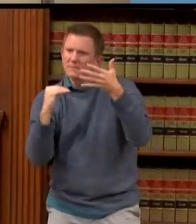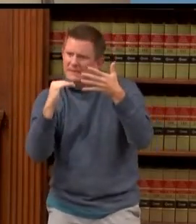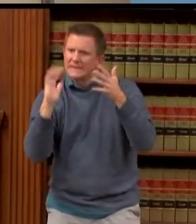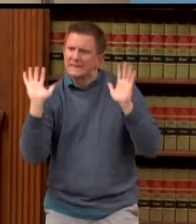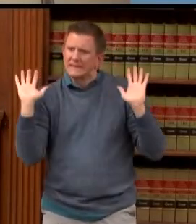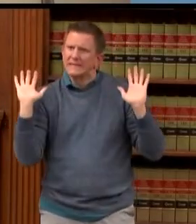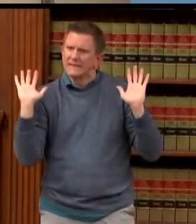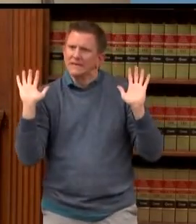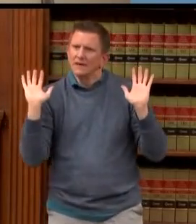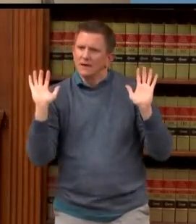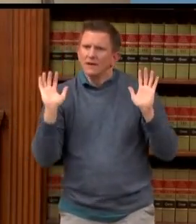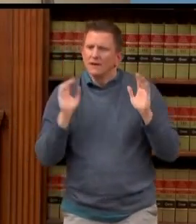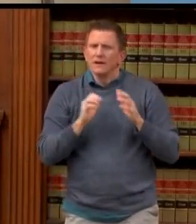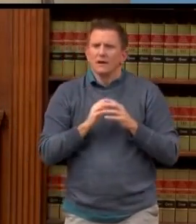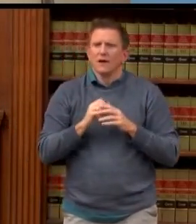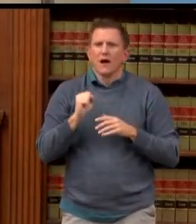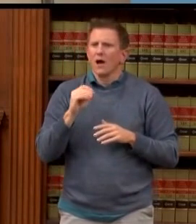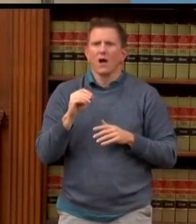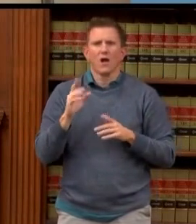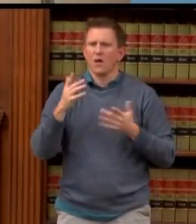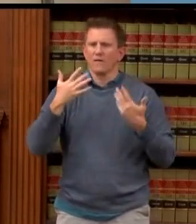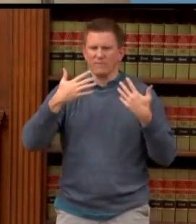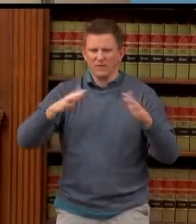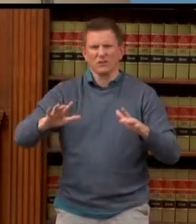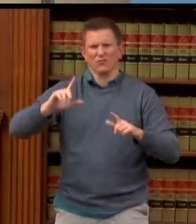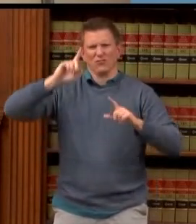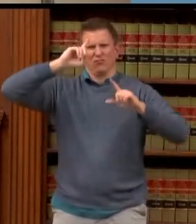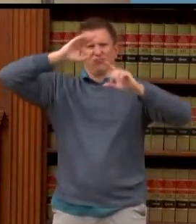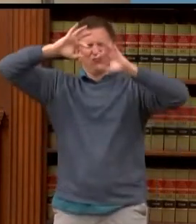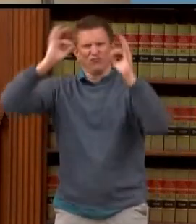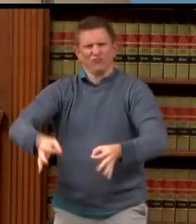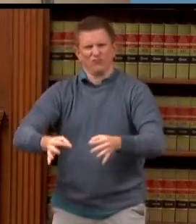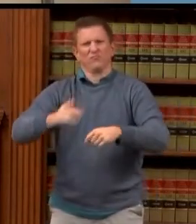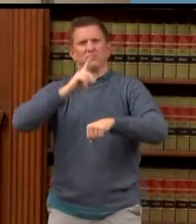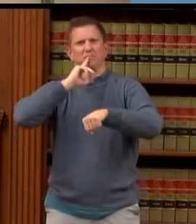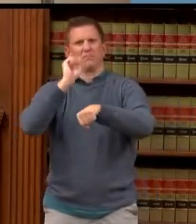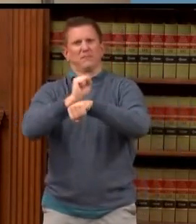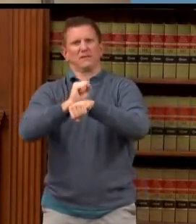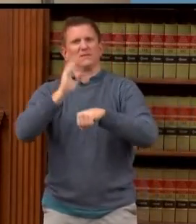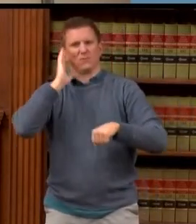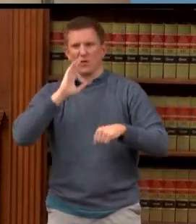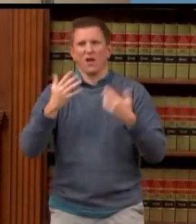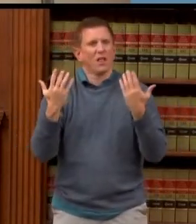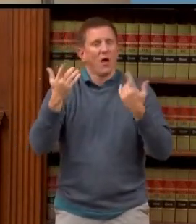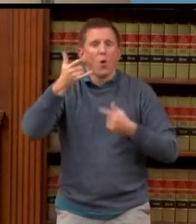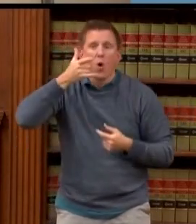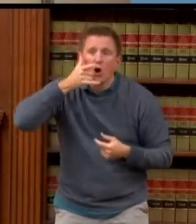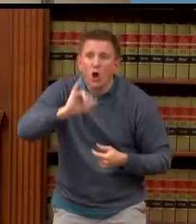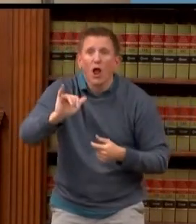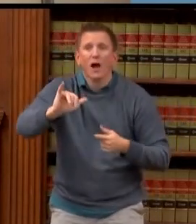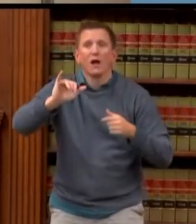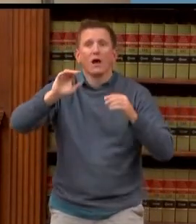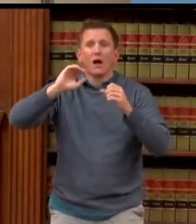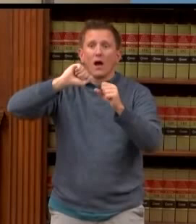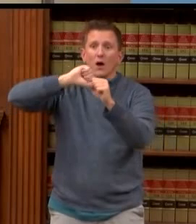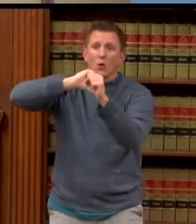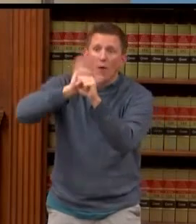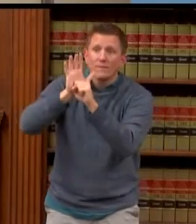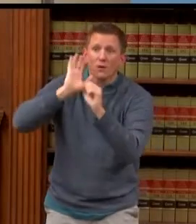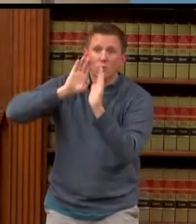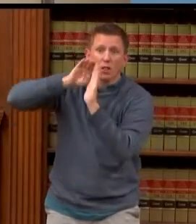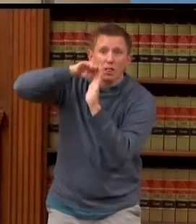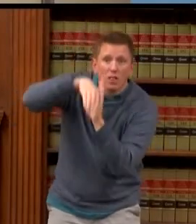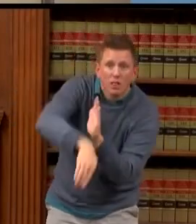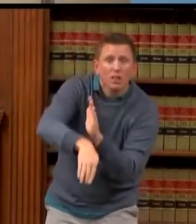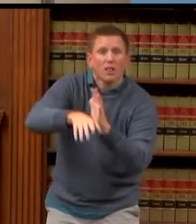there's no definite path to how we get these numbers down. I don't know that a stay-at-home